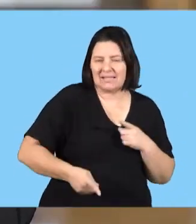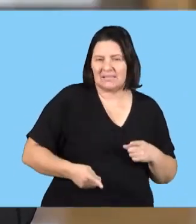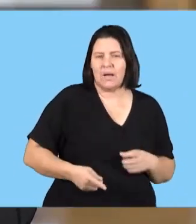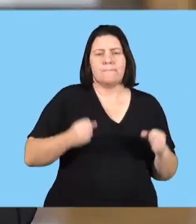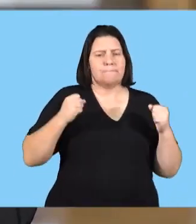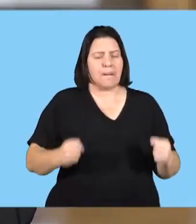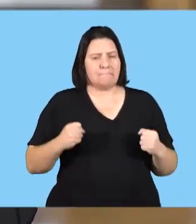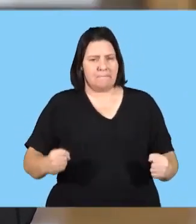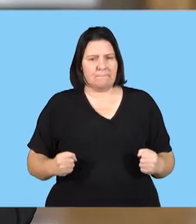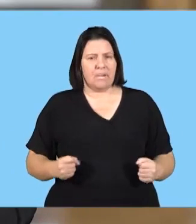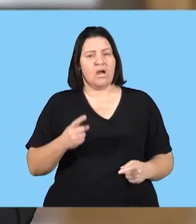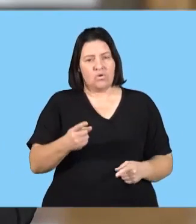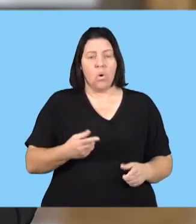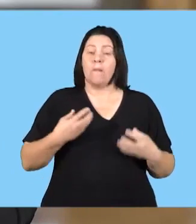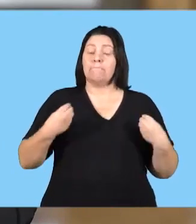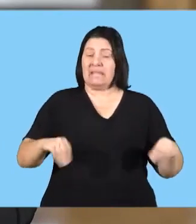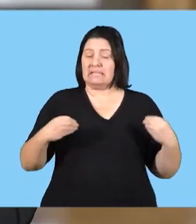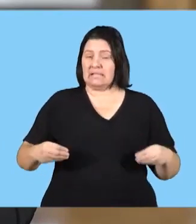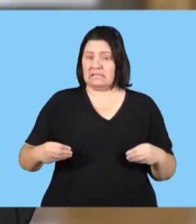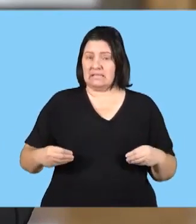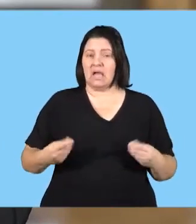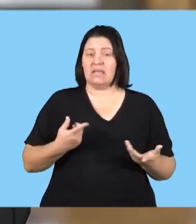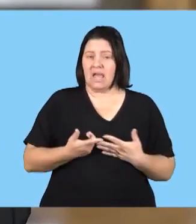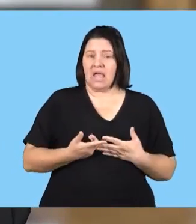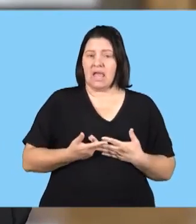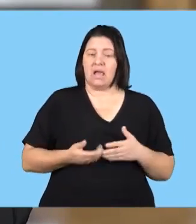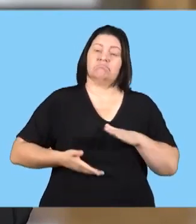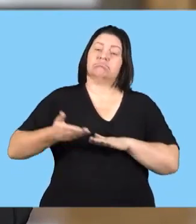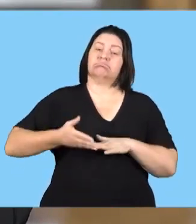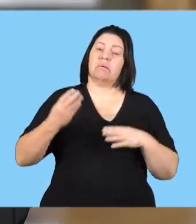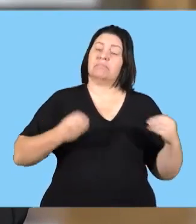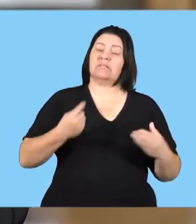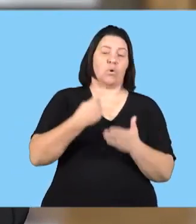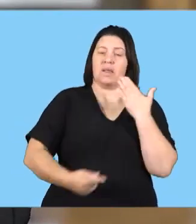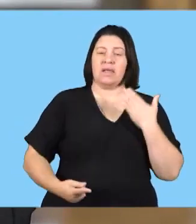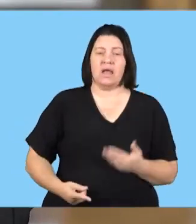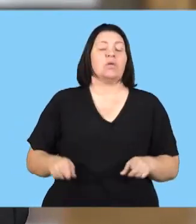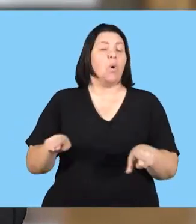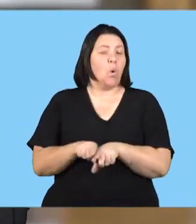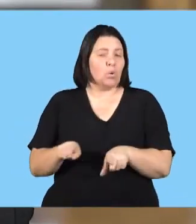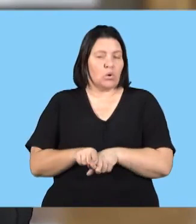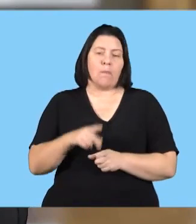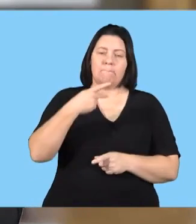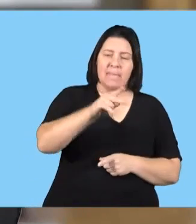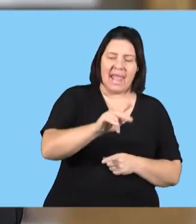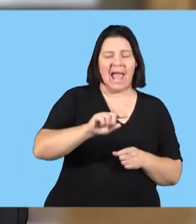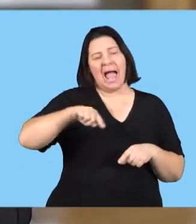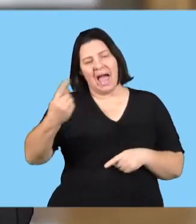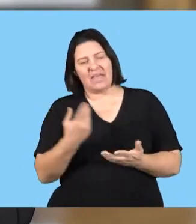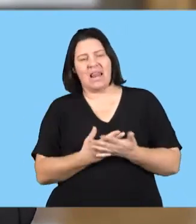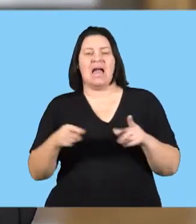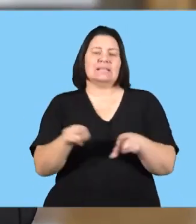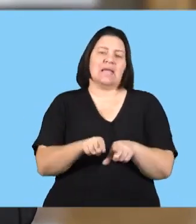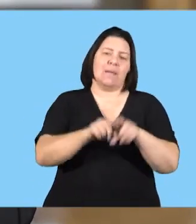etc. Because when somebody is running a business, they're not just running a business only. They also paying for other things